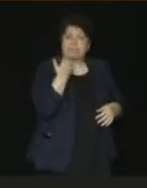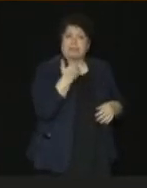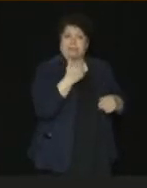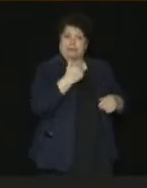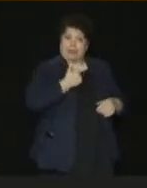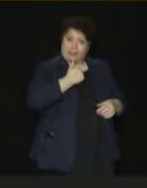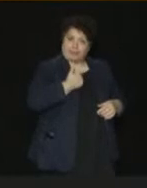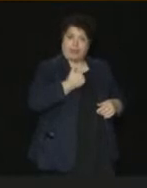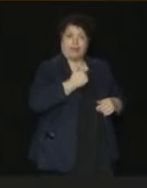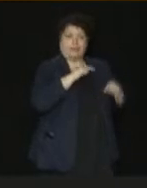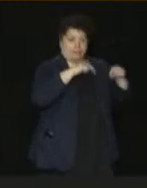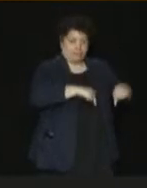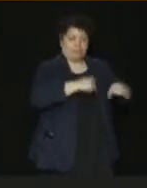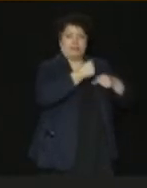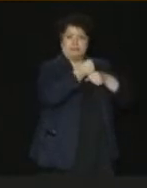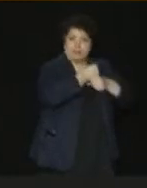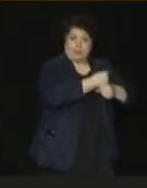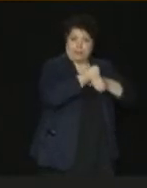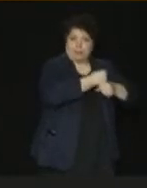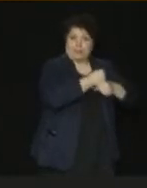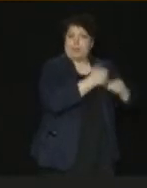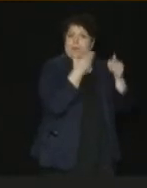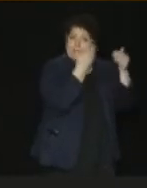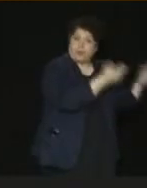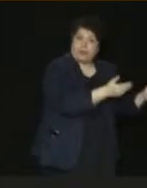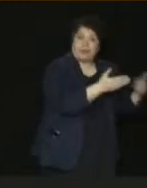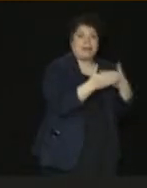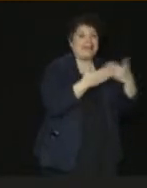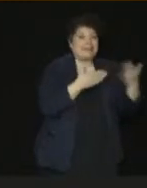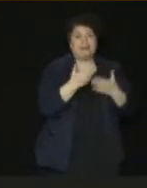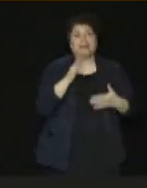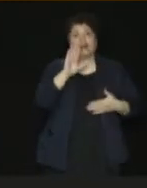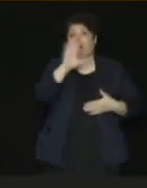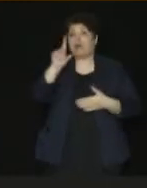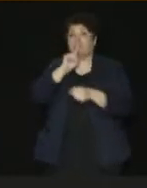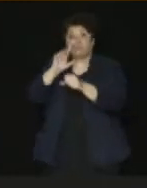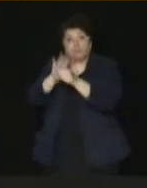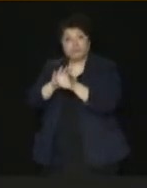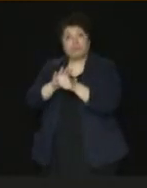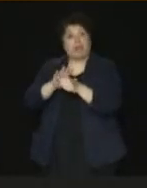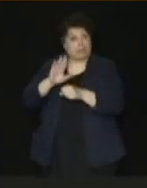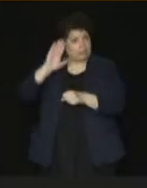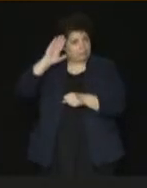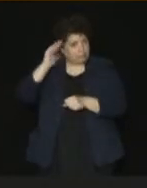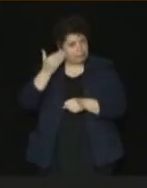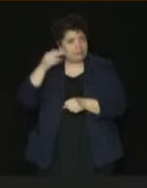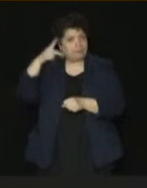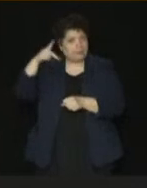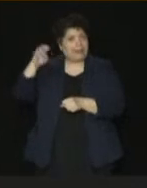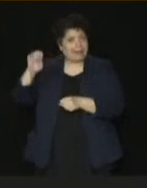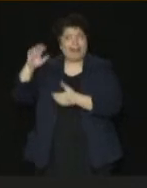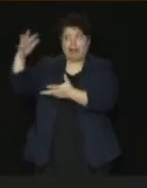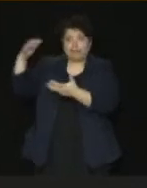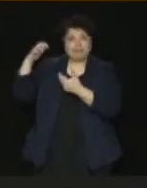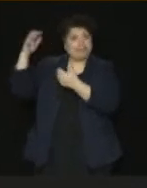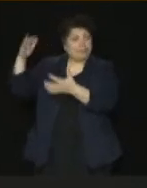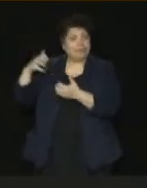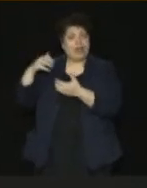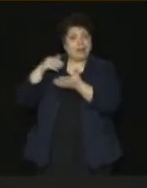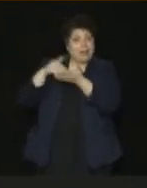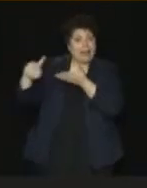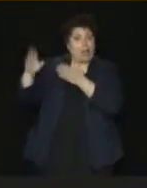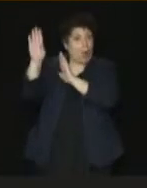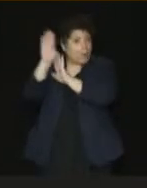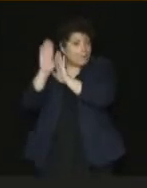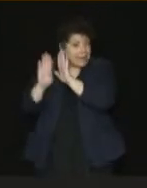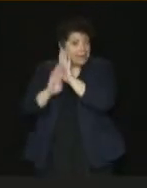production capacity, even if we were increasingly certain that we would be able to receive millions or even billions of pieces